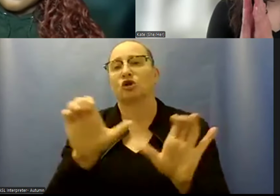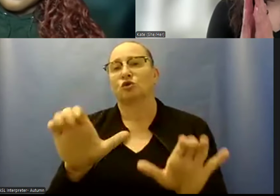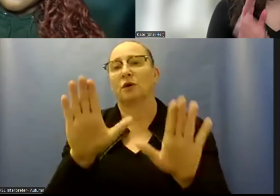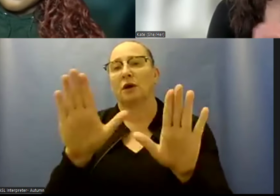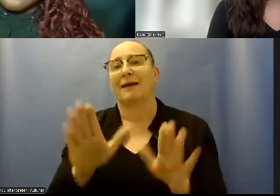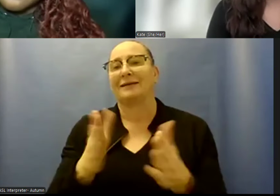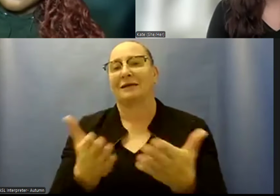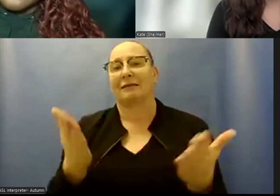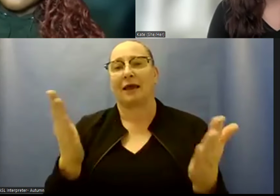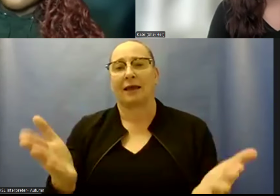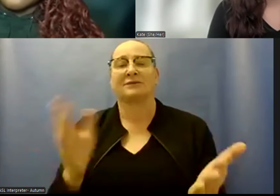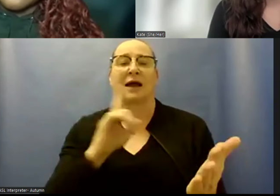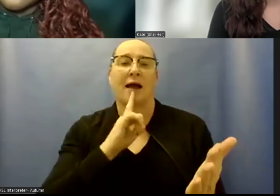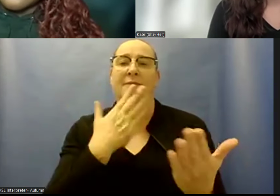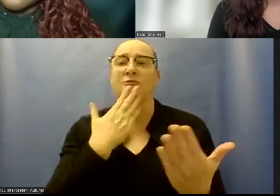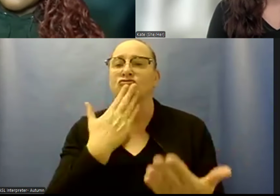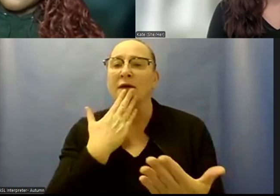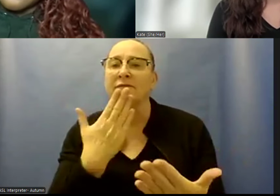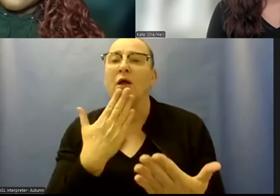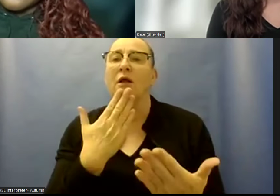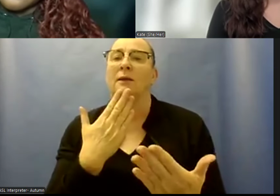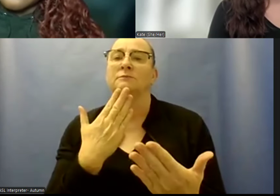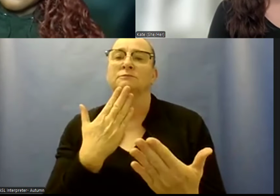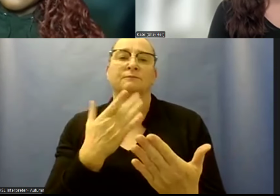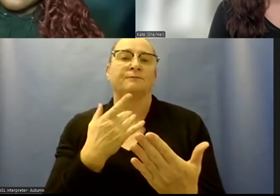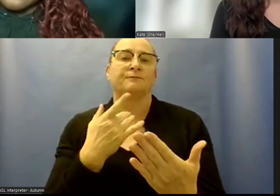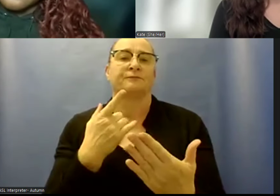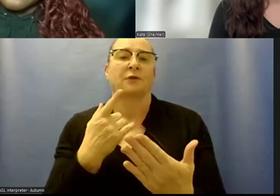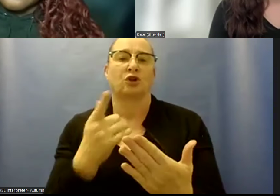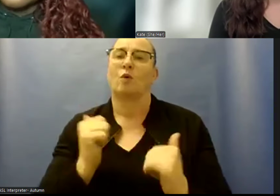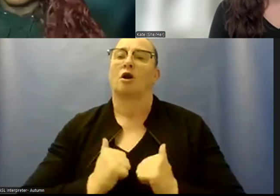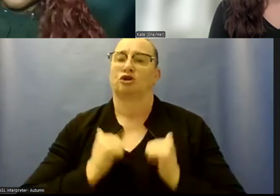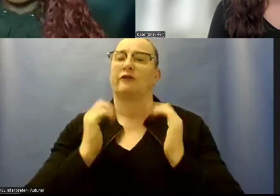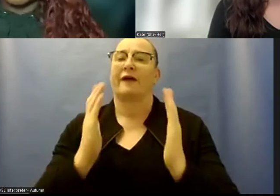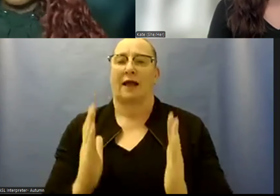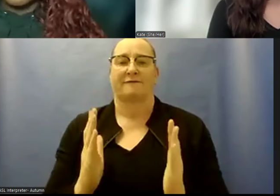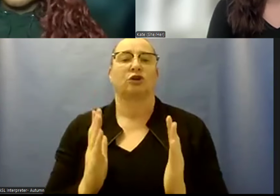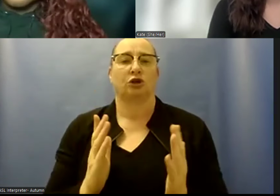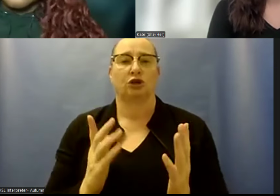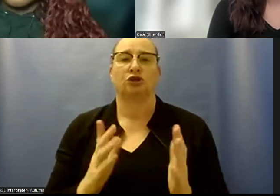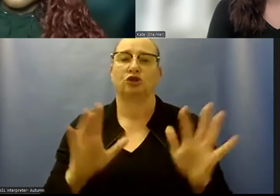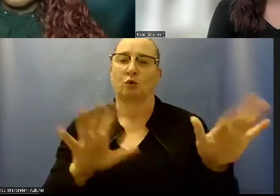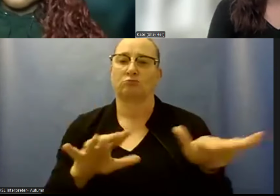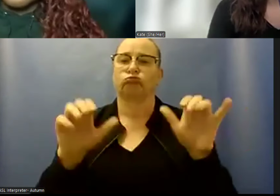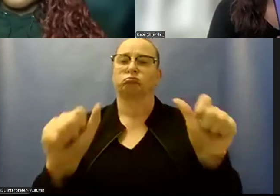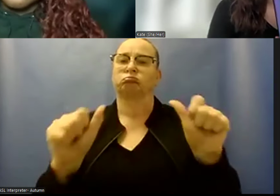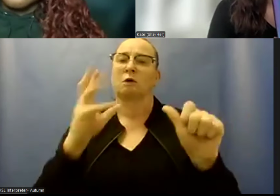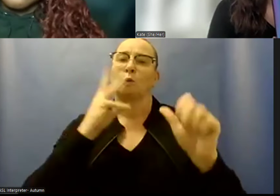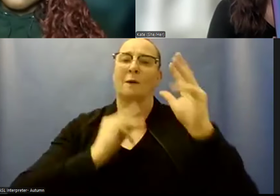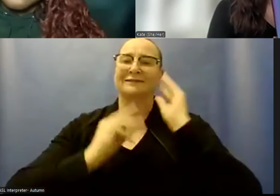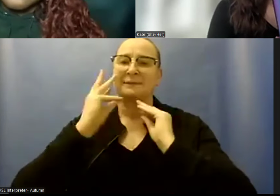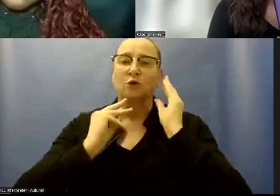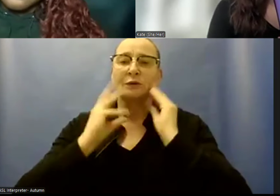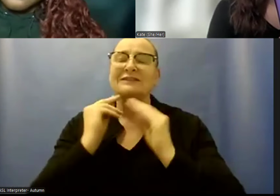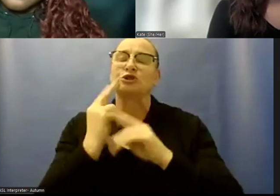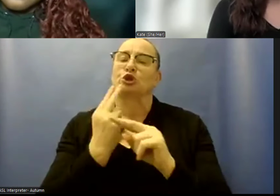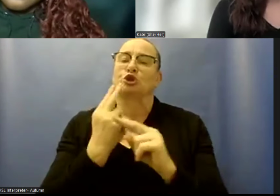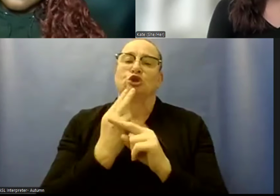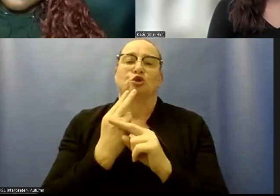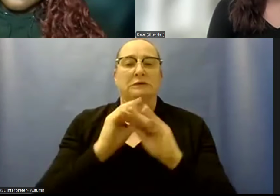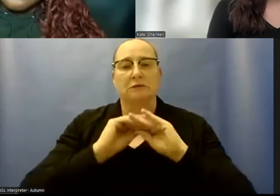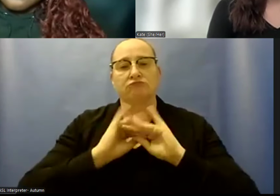things. I'm grateful that you are a survivor, and you're taking your experience and you're using it